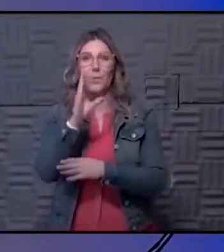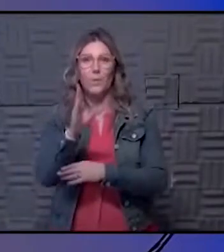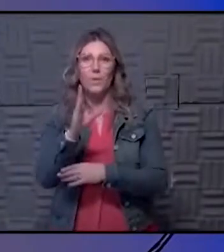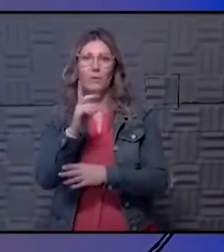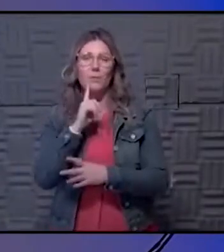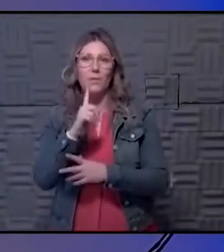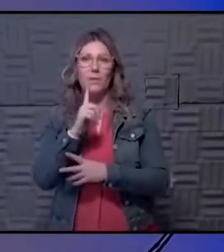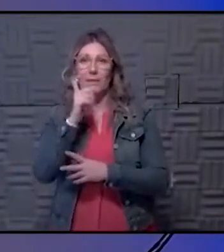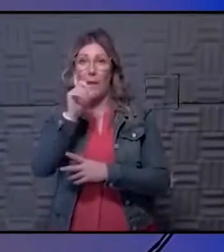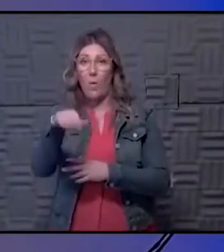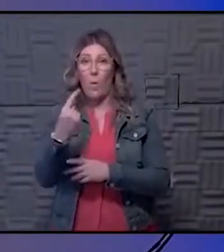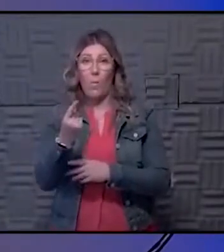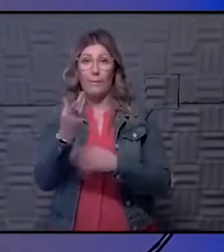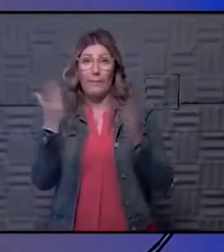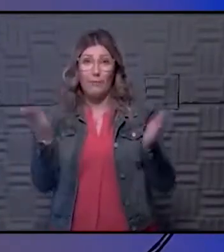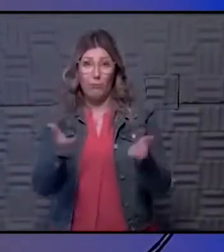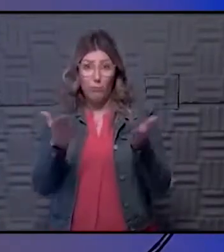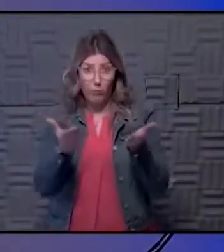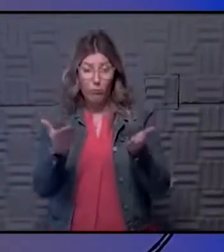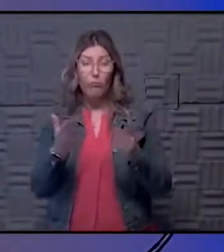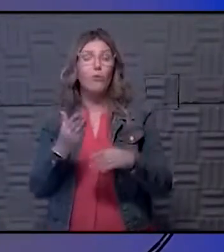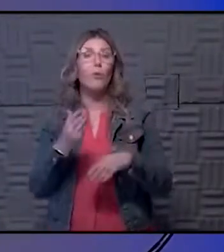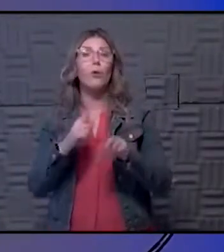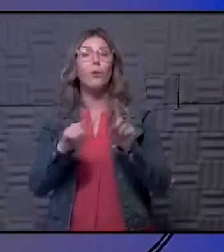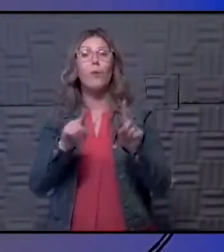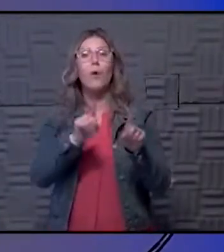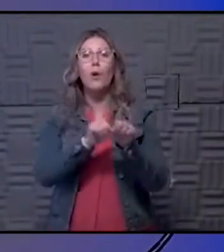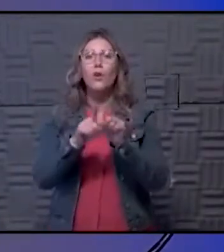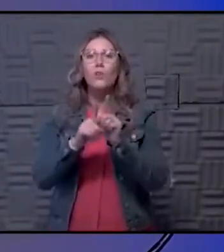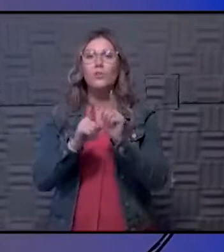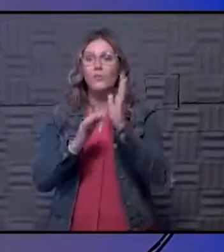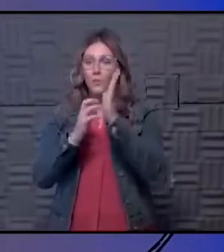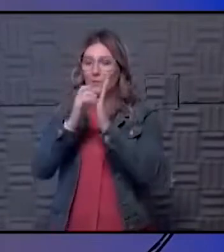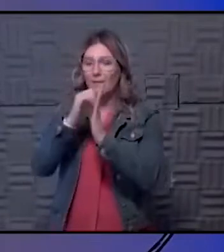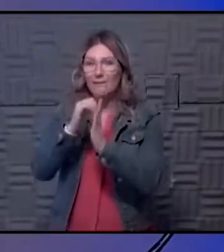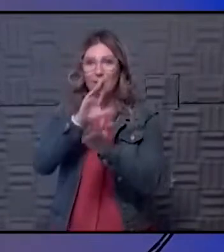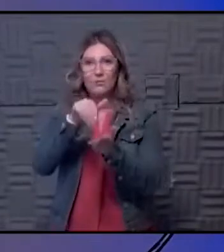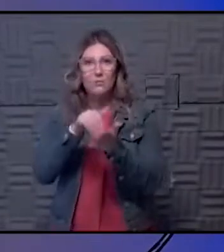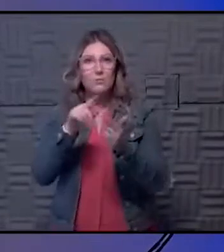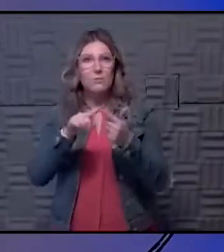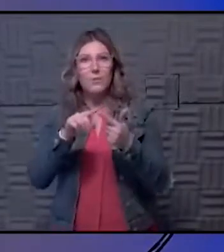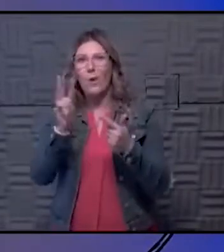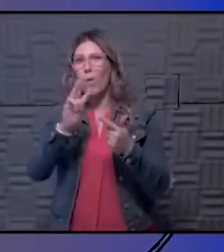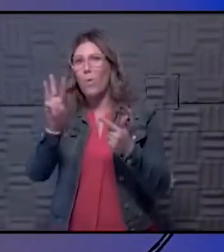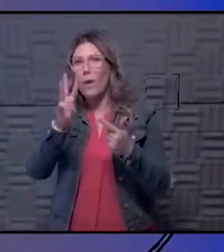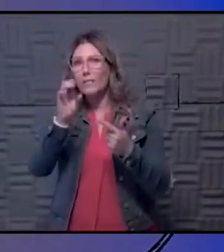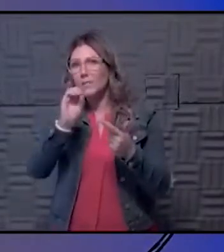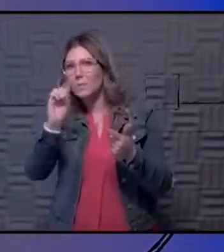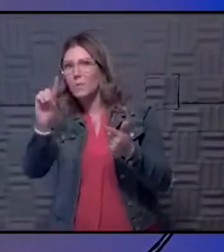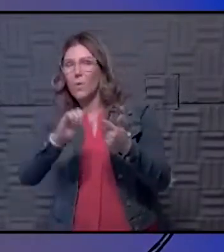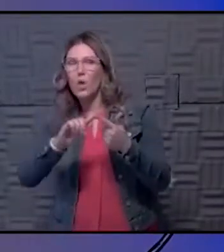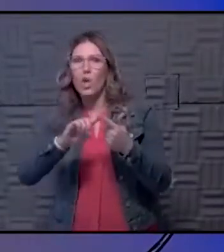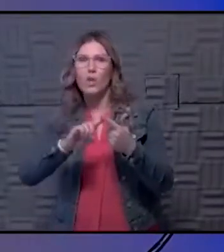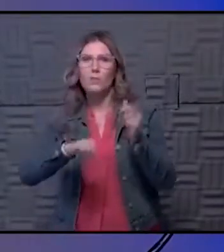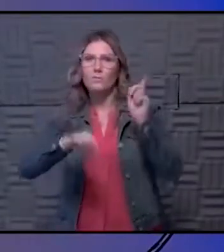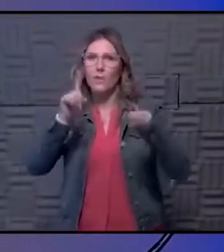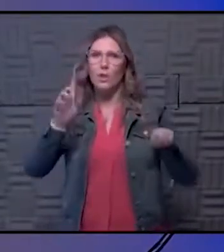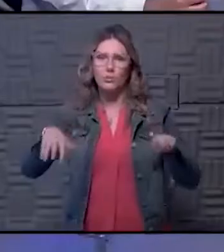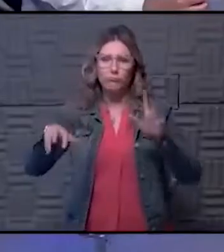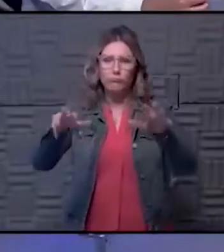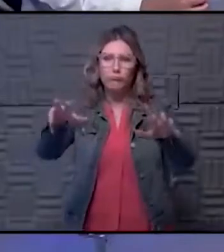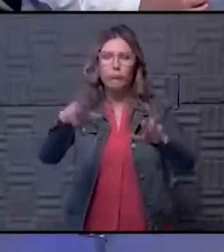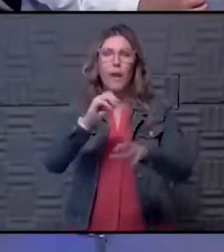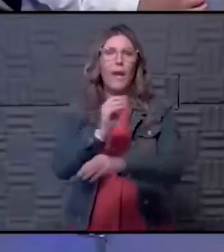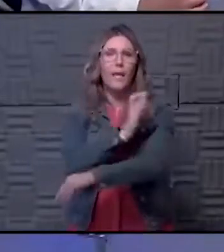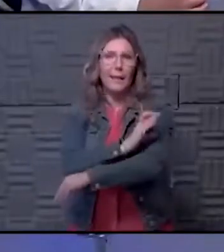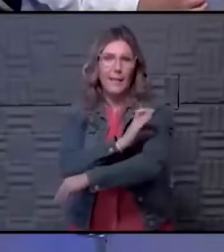only at our main hospital here, but also our cancer center, Westwood, various locations throughout the metro. And clinics as well. It's not